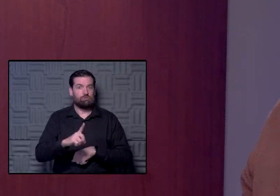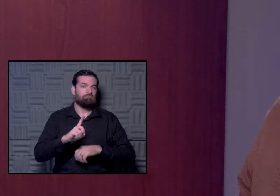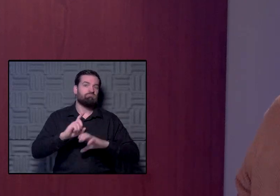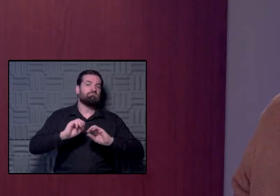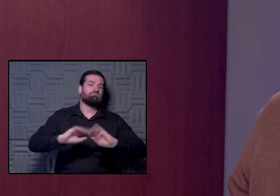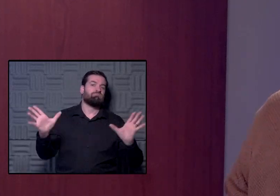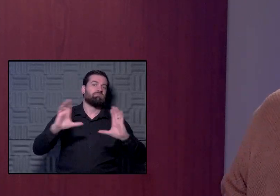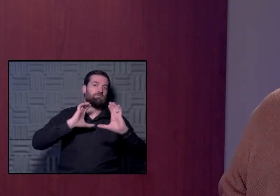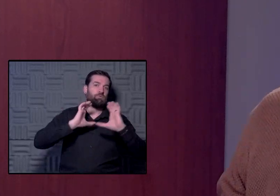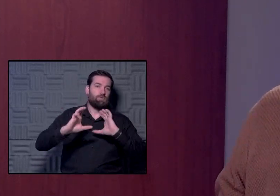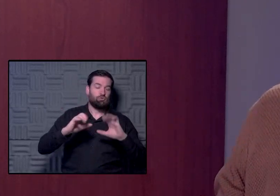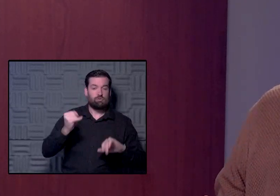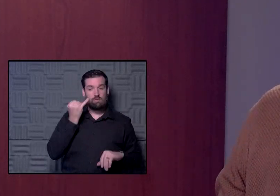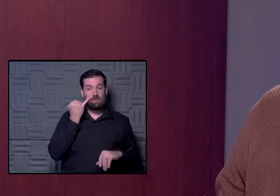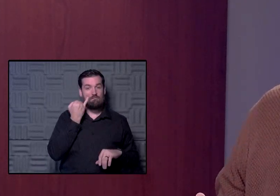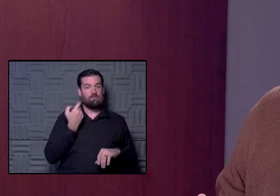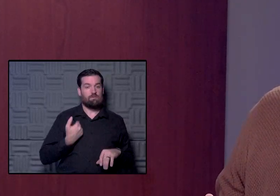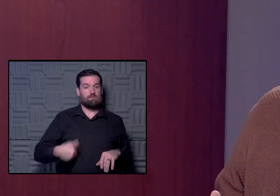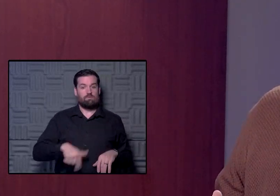open communication. If one of us,